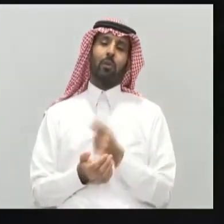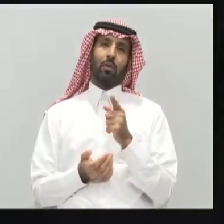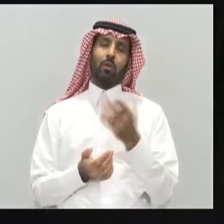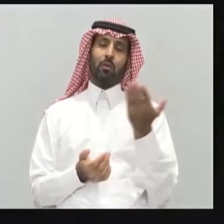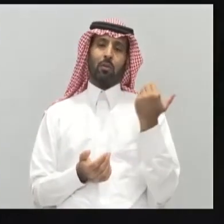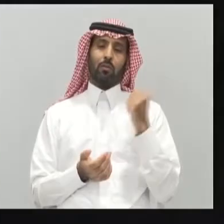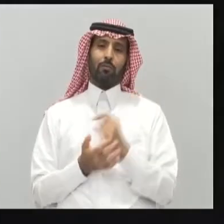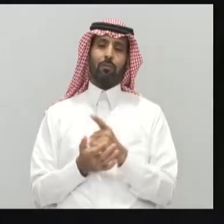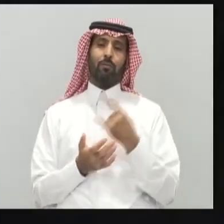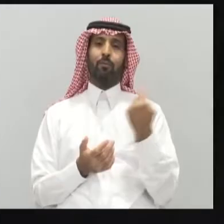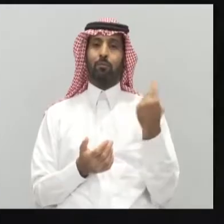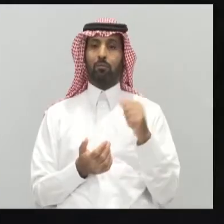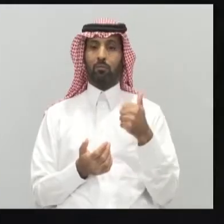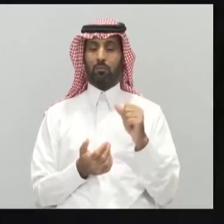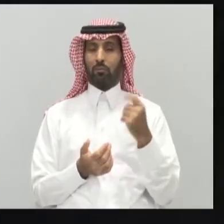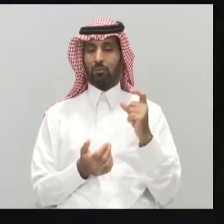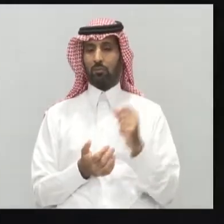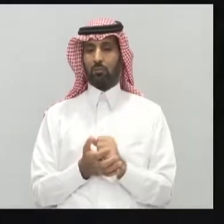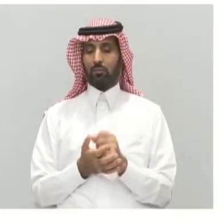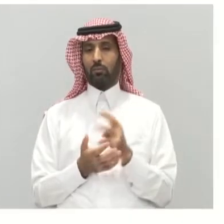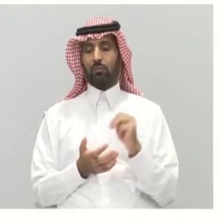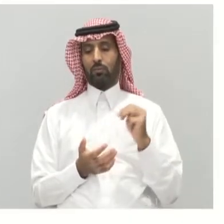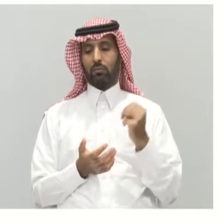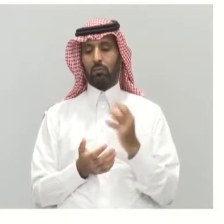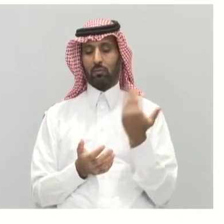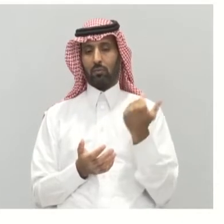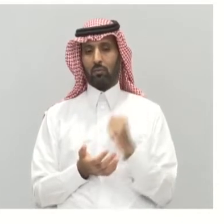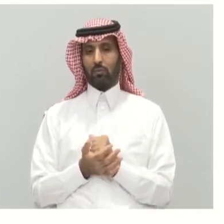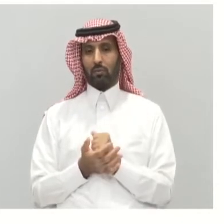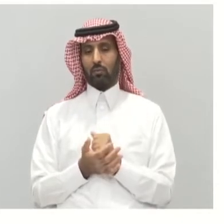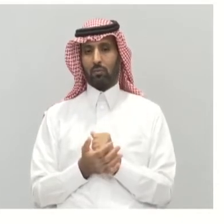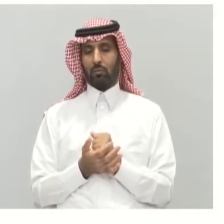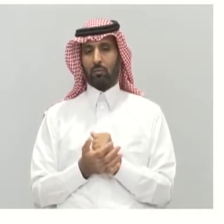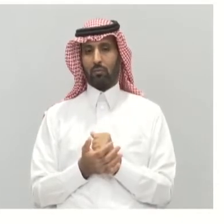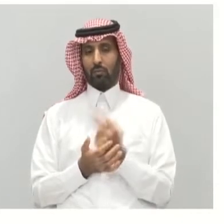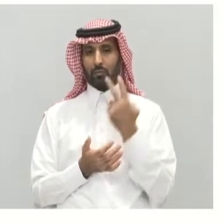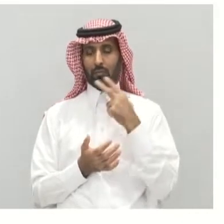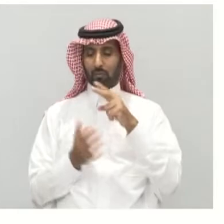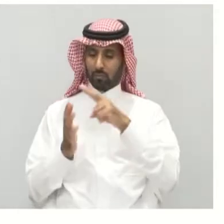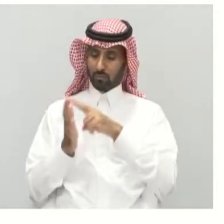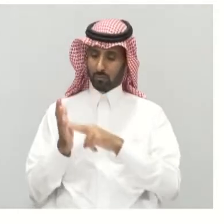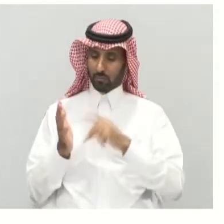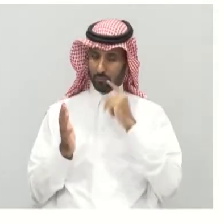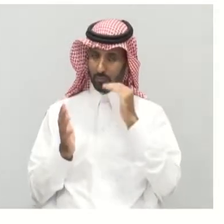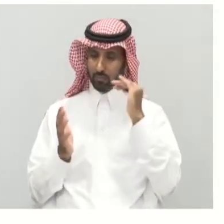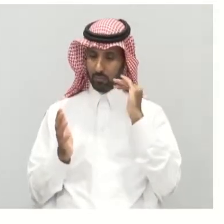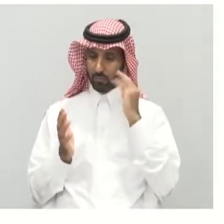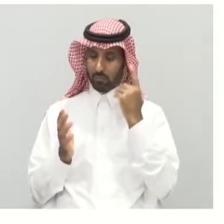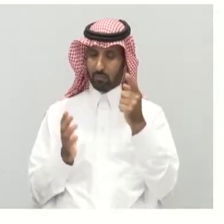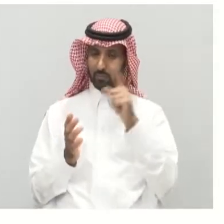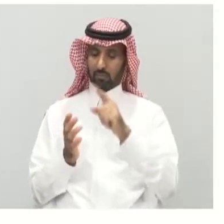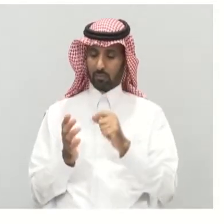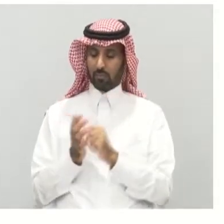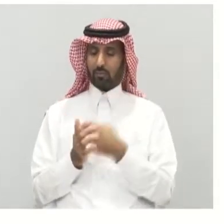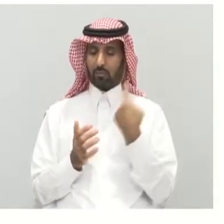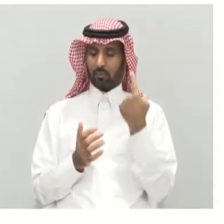doing 10 minutes ago. Okay, excellent. Now, Here are some answers. For question one, I